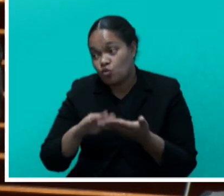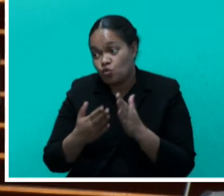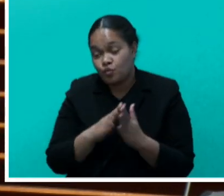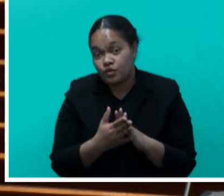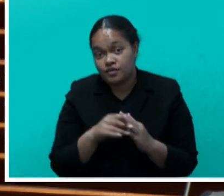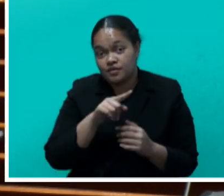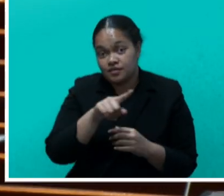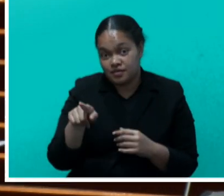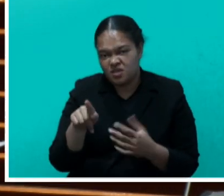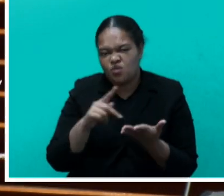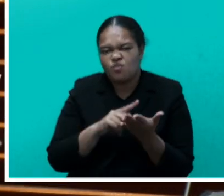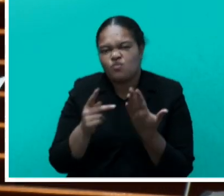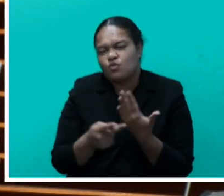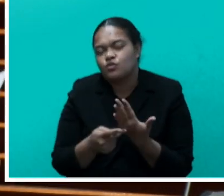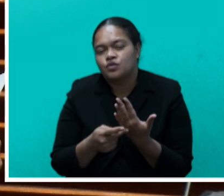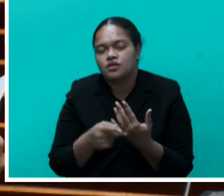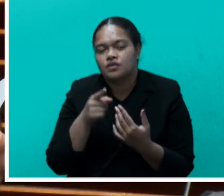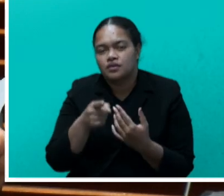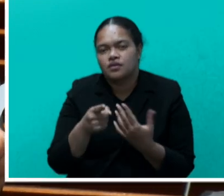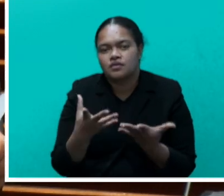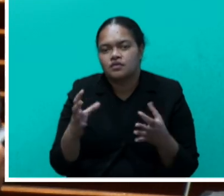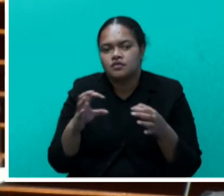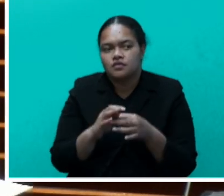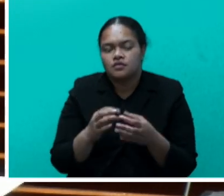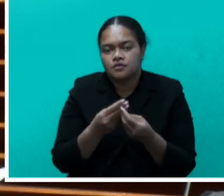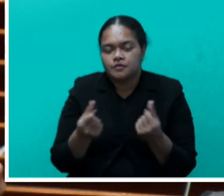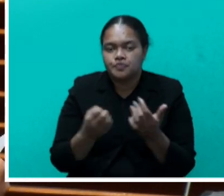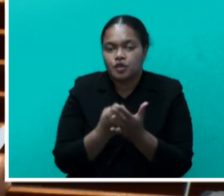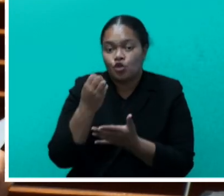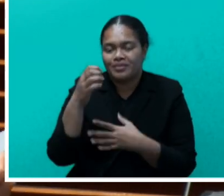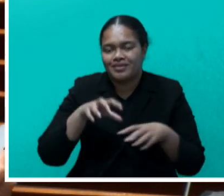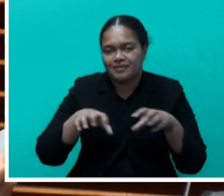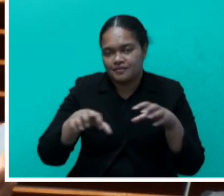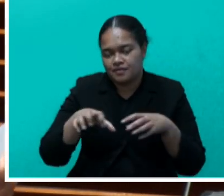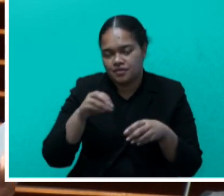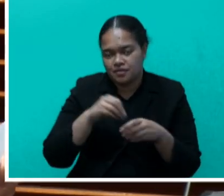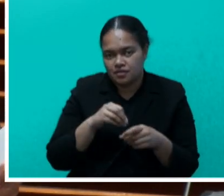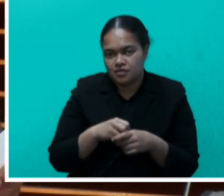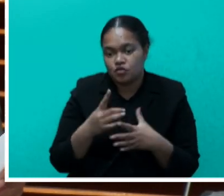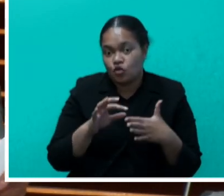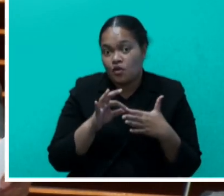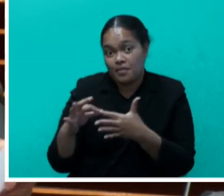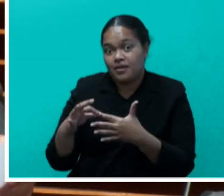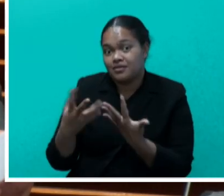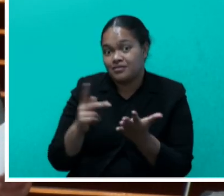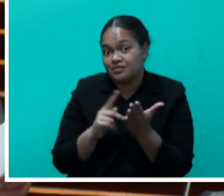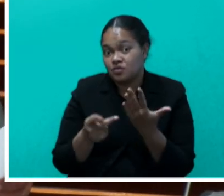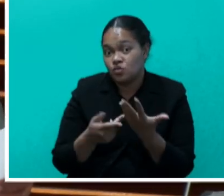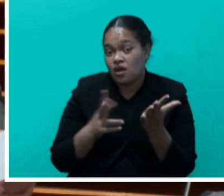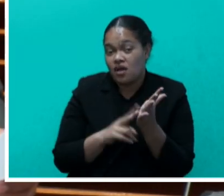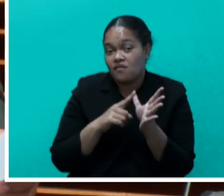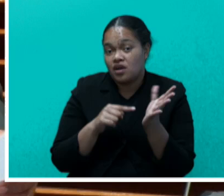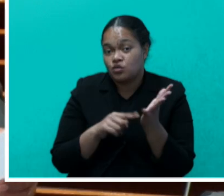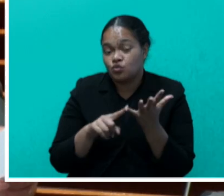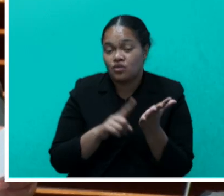the project will be formed into cooperatives to drive economic activity. The pilot initiatives are undertaken in Batulele, 2 communities